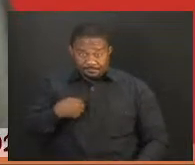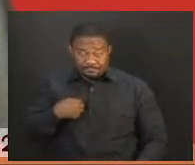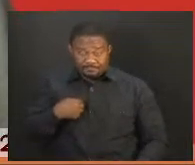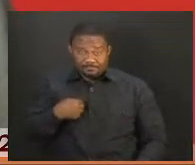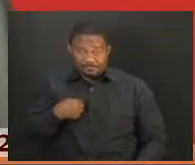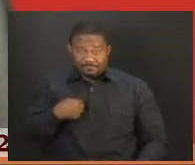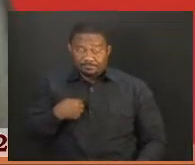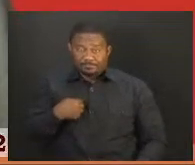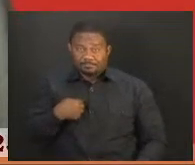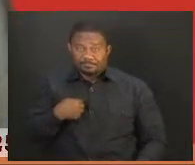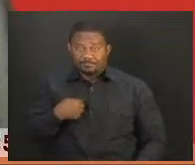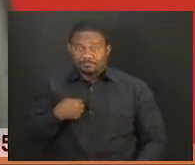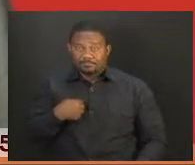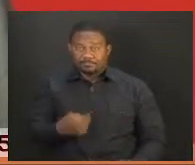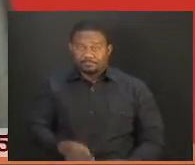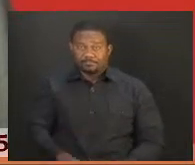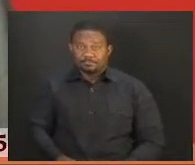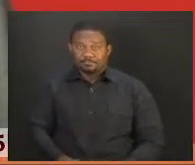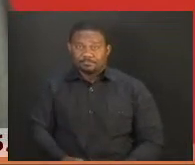the